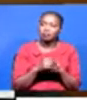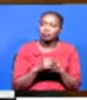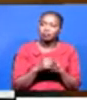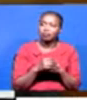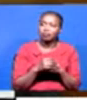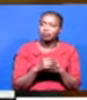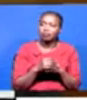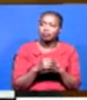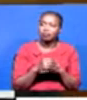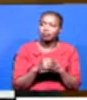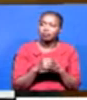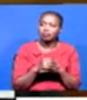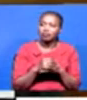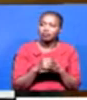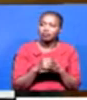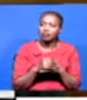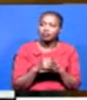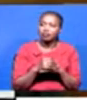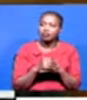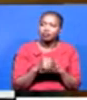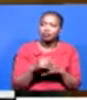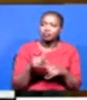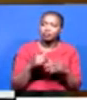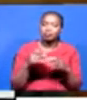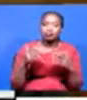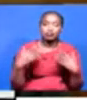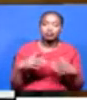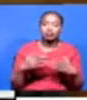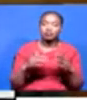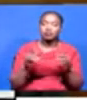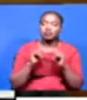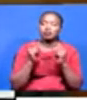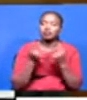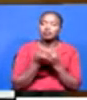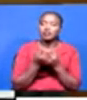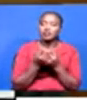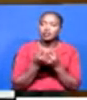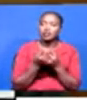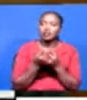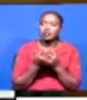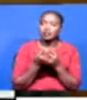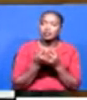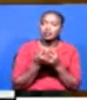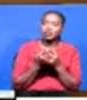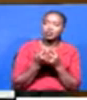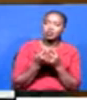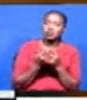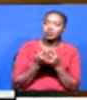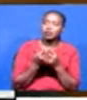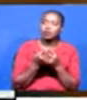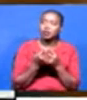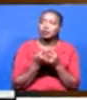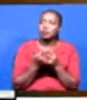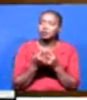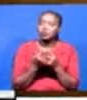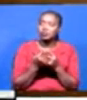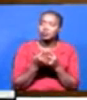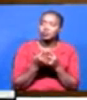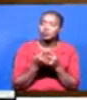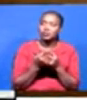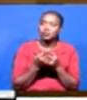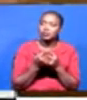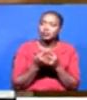stays the same. To my wonderful team, the campaign, you're awesome. Yeah.